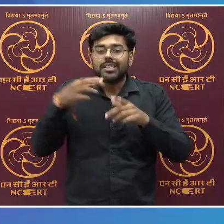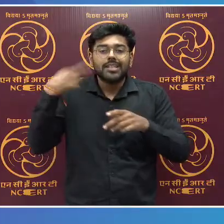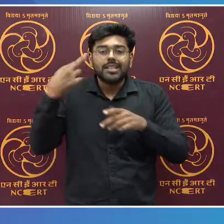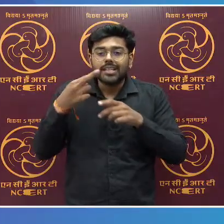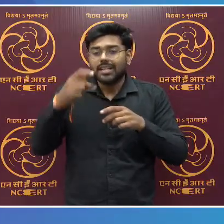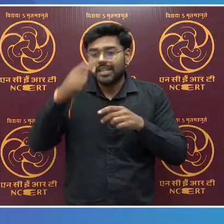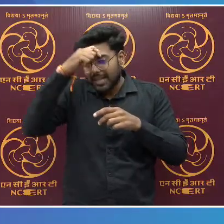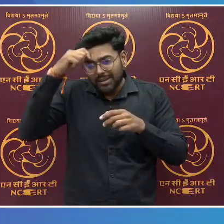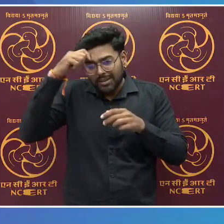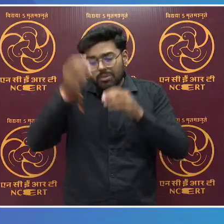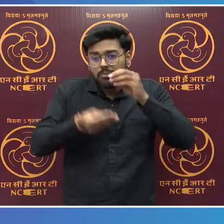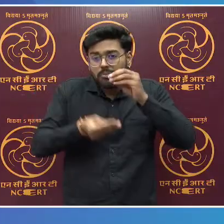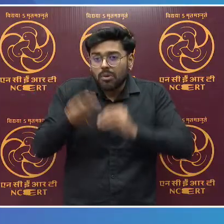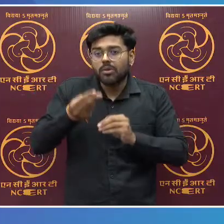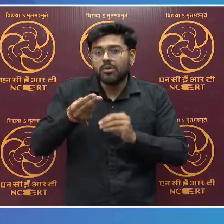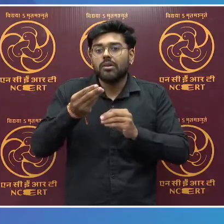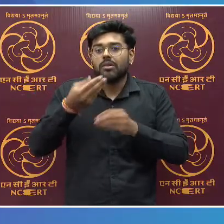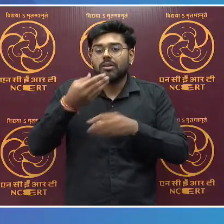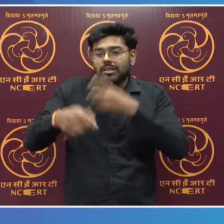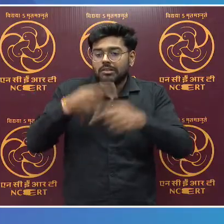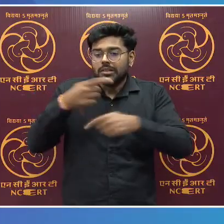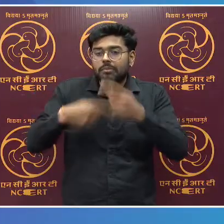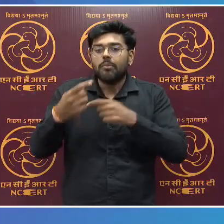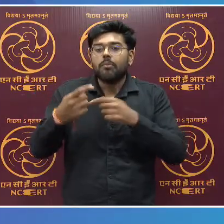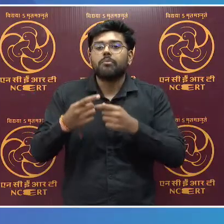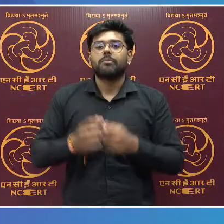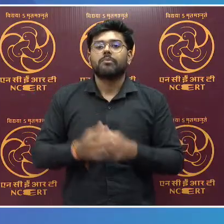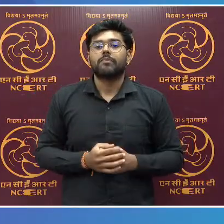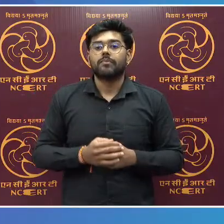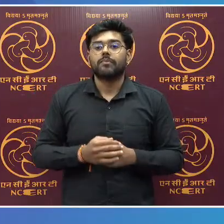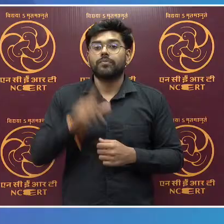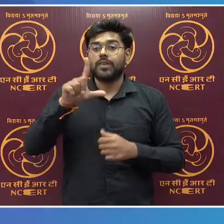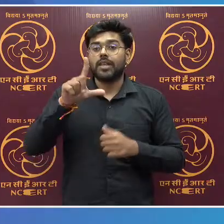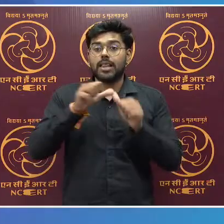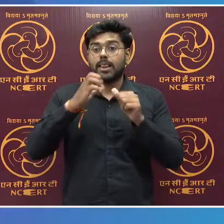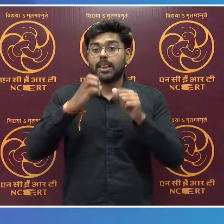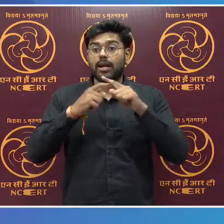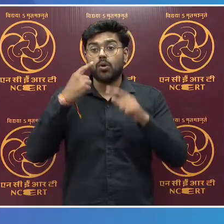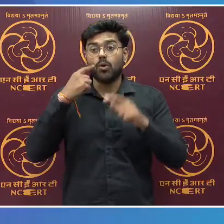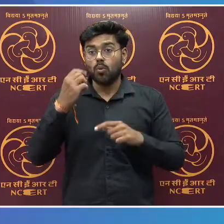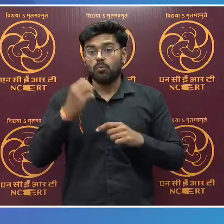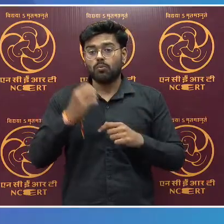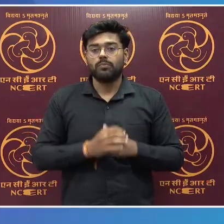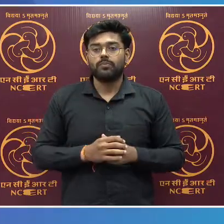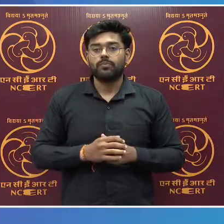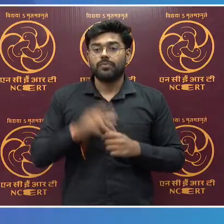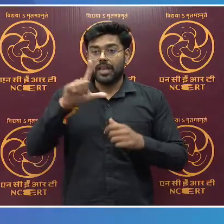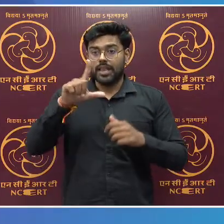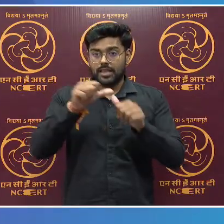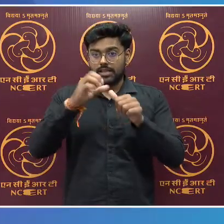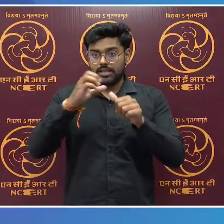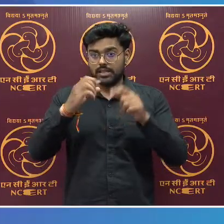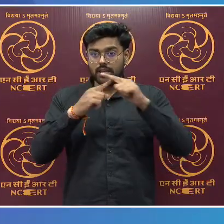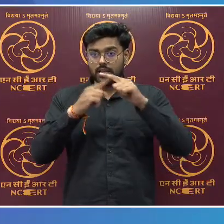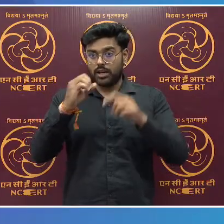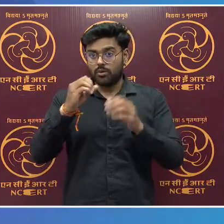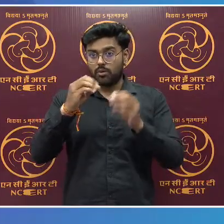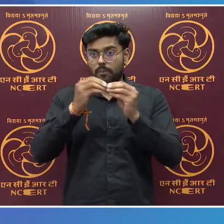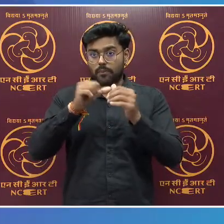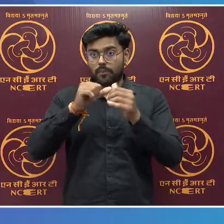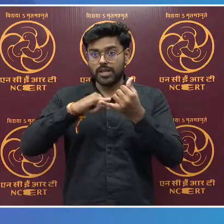maintained inside and the curdling happens. Now lactobacillus. Lacto is coming from where?